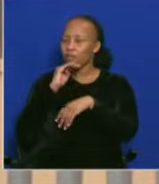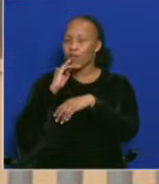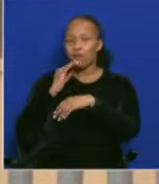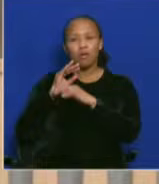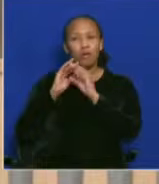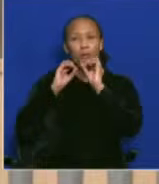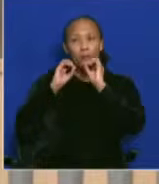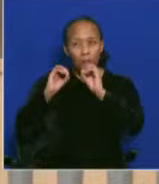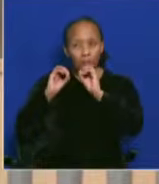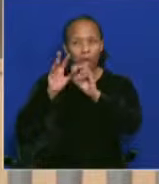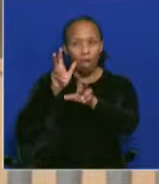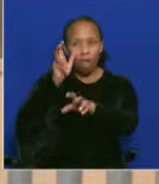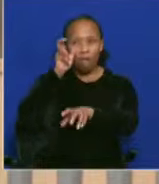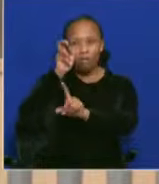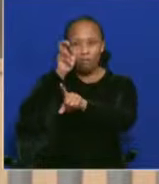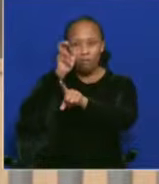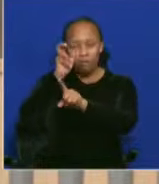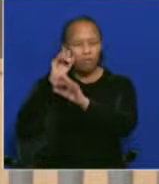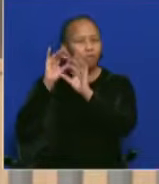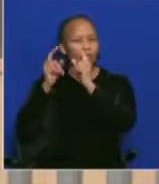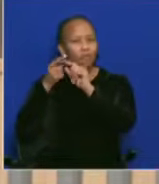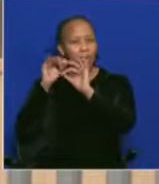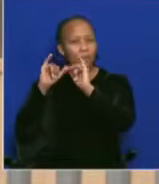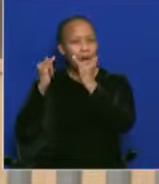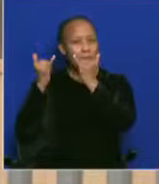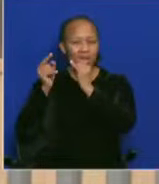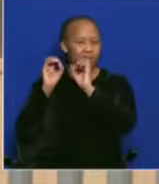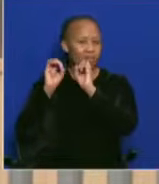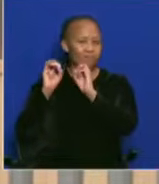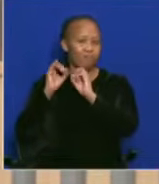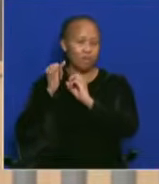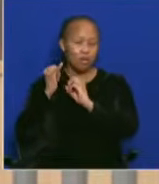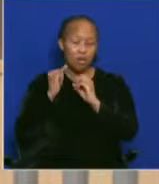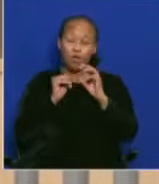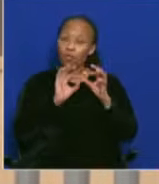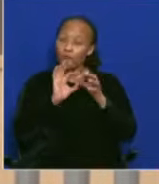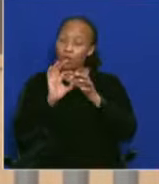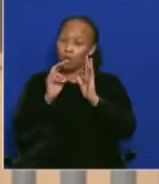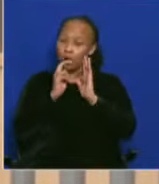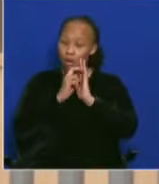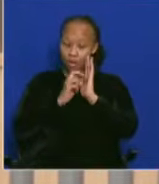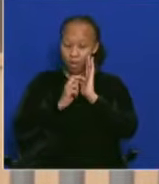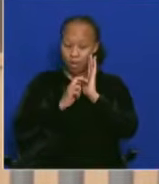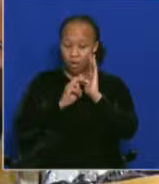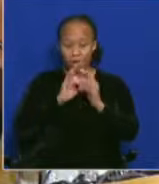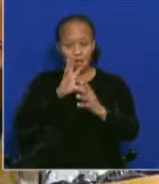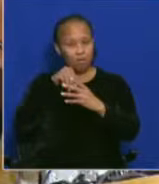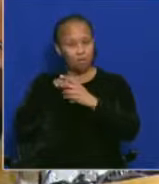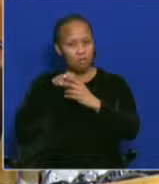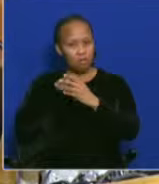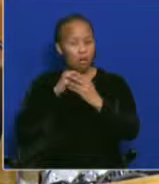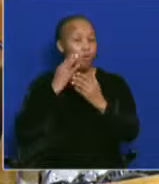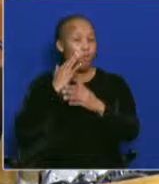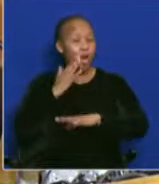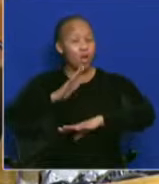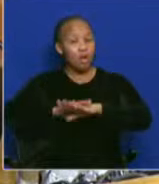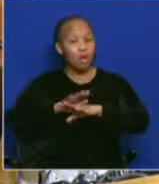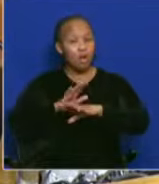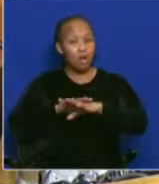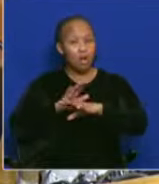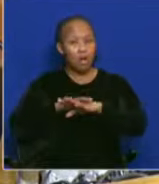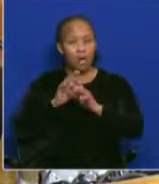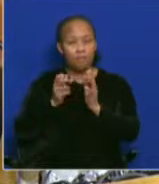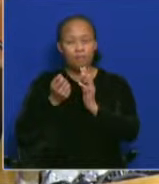broader factual and regulatory context within which those allegations arise. Carney Links accordingly tenders